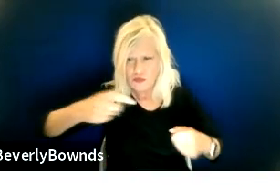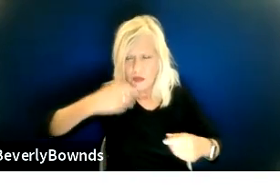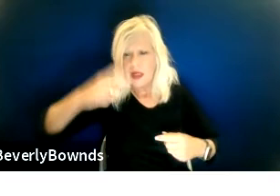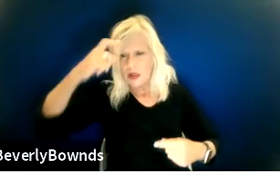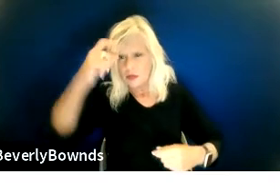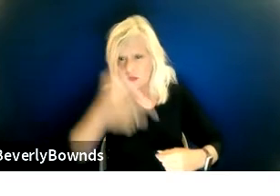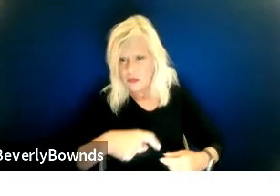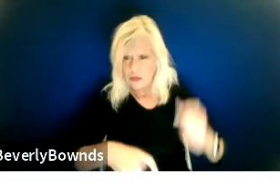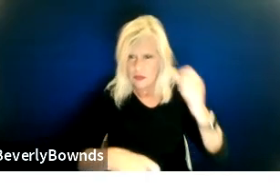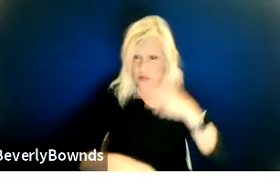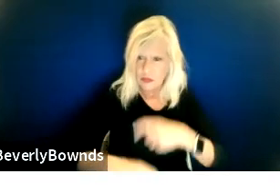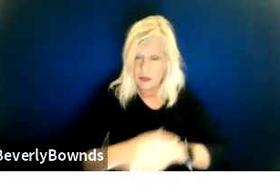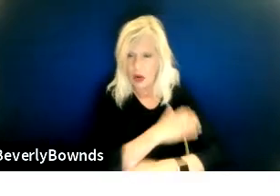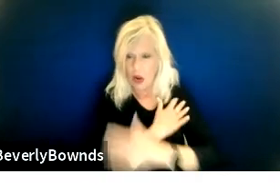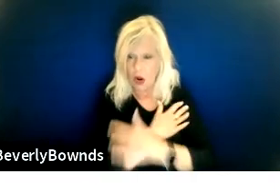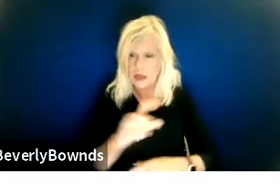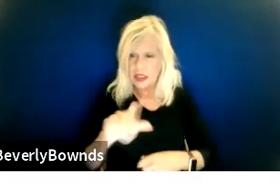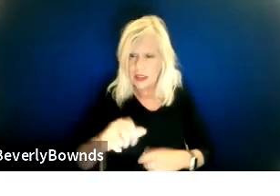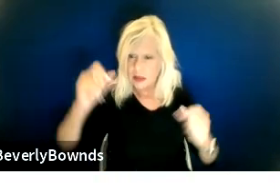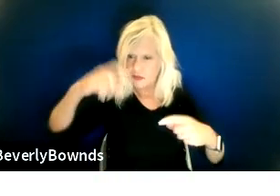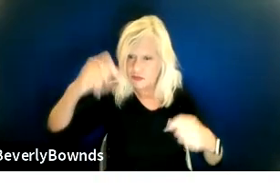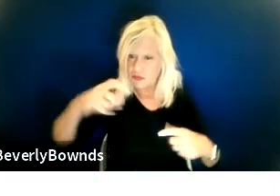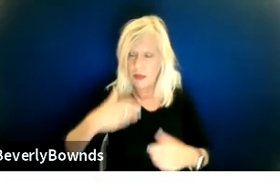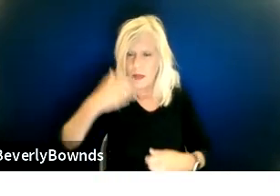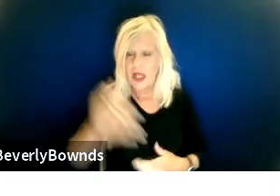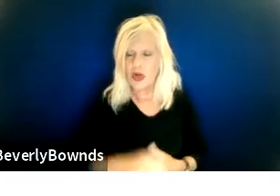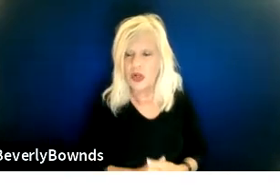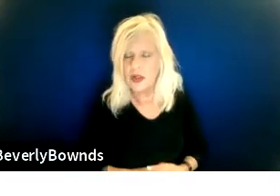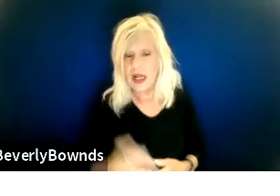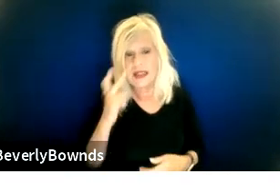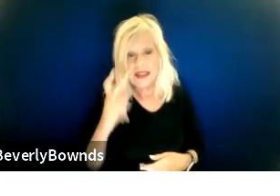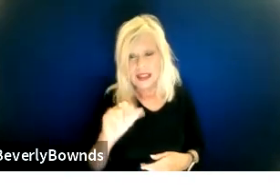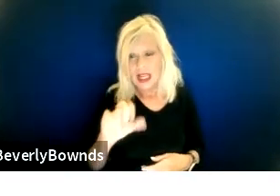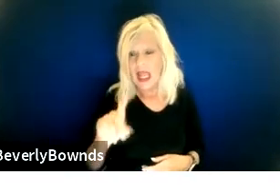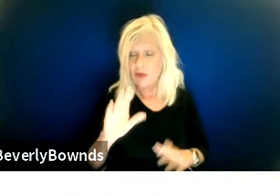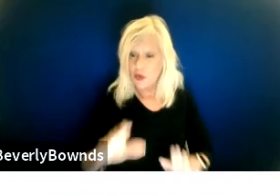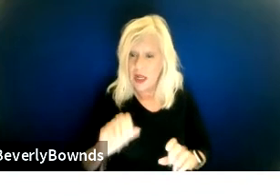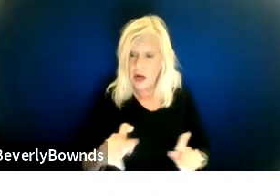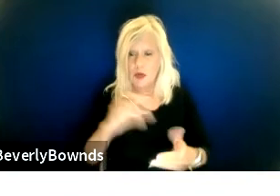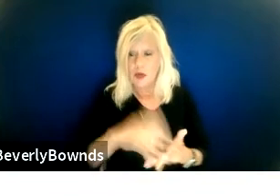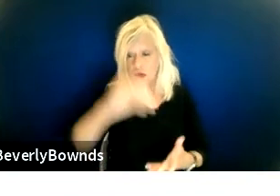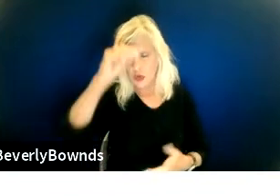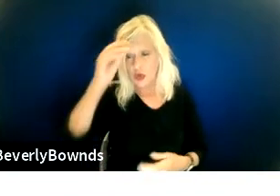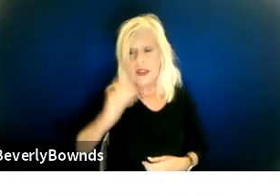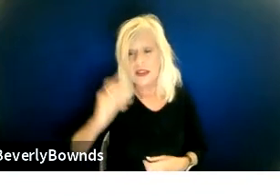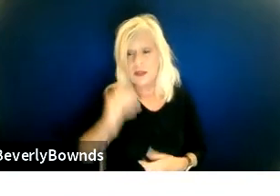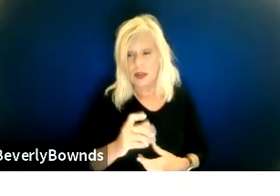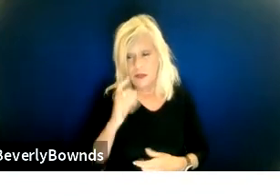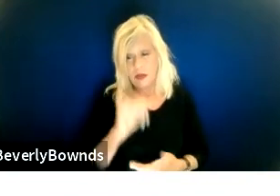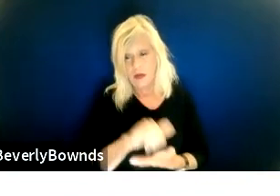legs better. And I see the Avid as a great opportunity for that learning experience. Next slide,